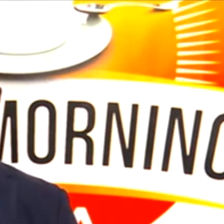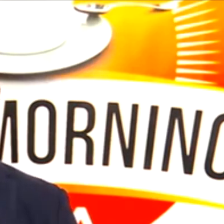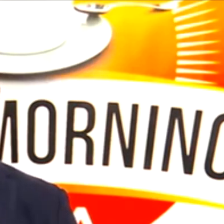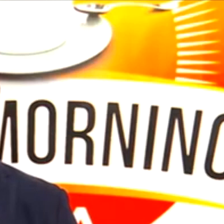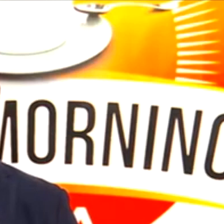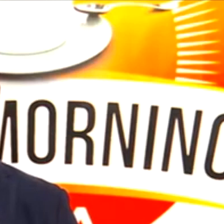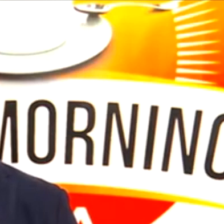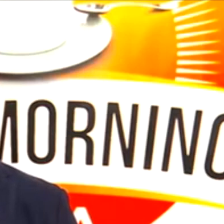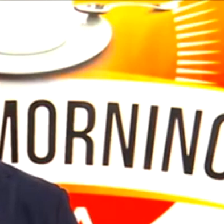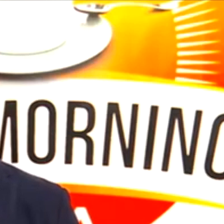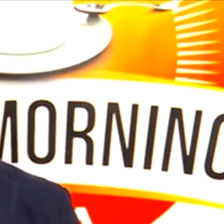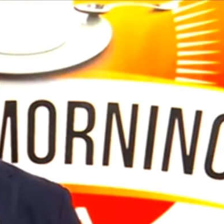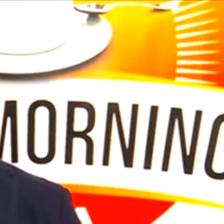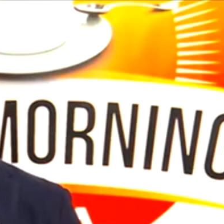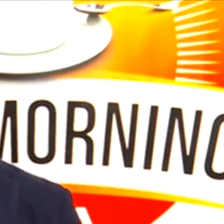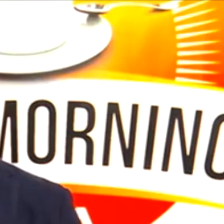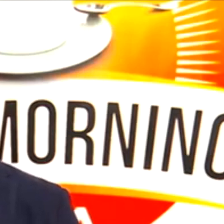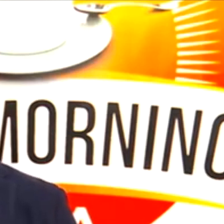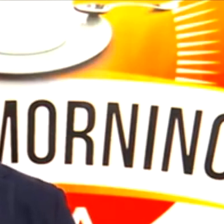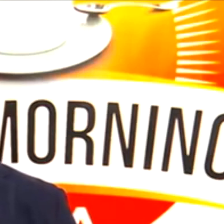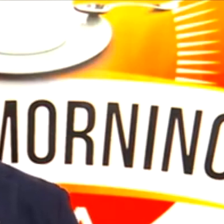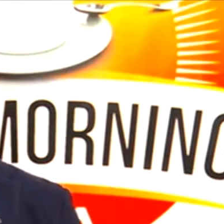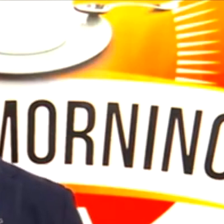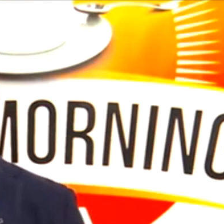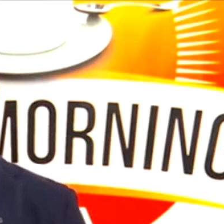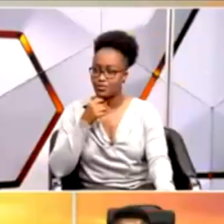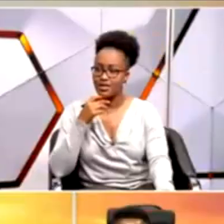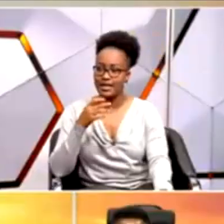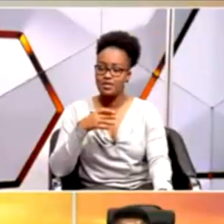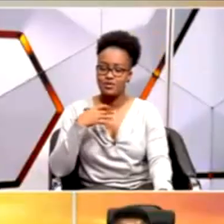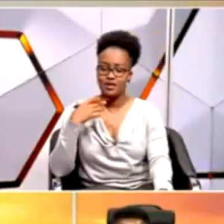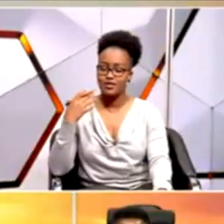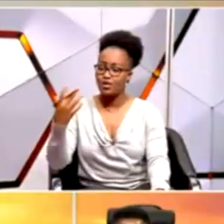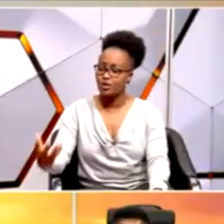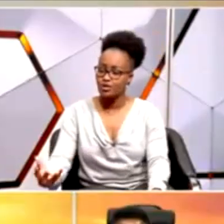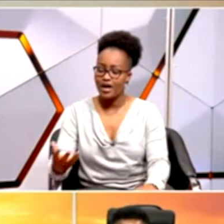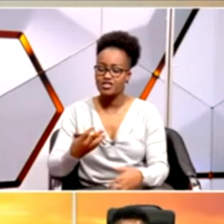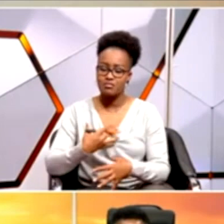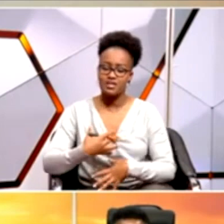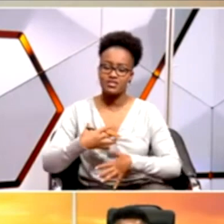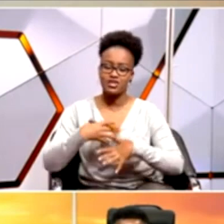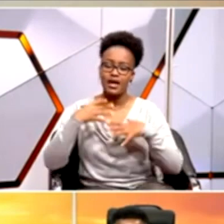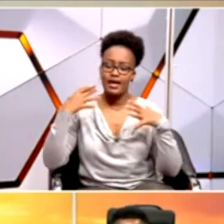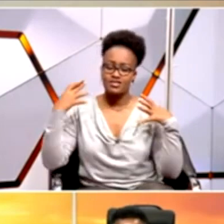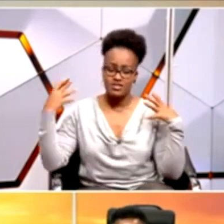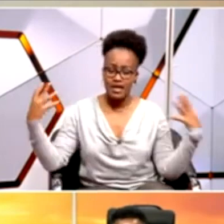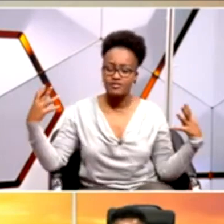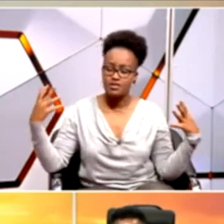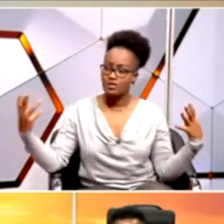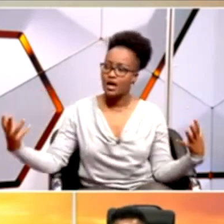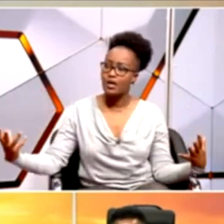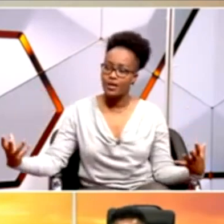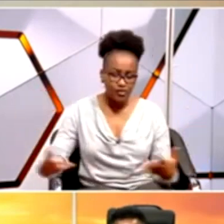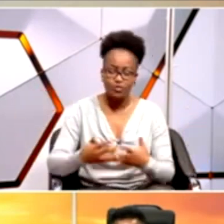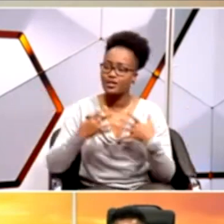pushed definitely to do much more. All right. Let me come to you, Father Peter, in line with your call to action message and just